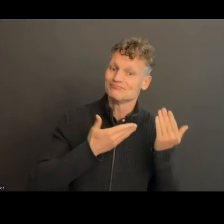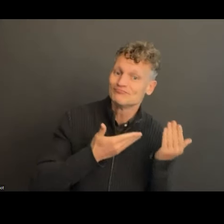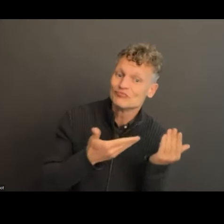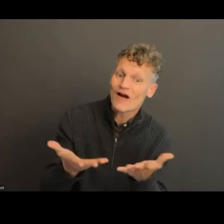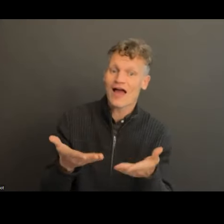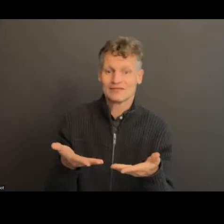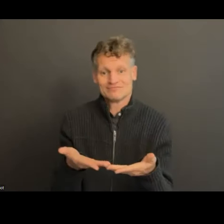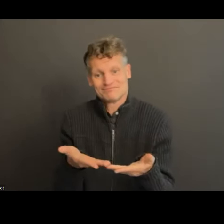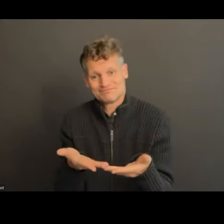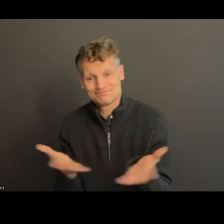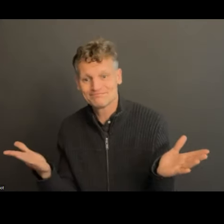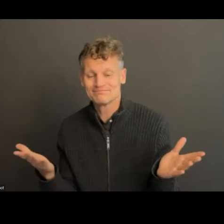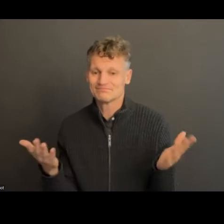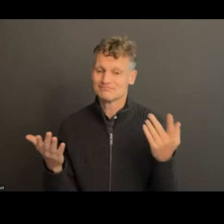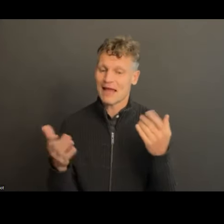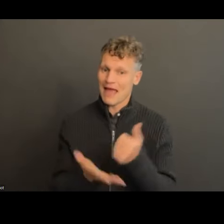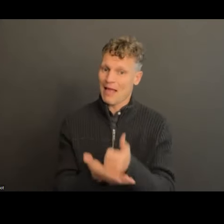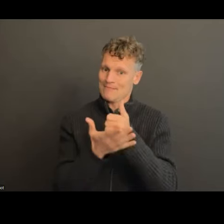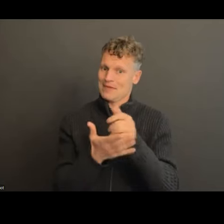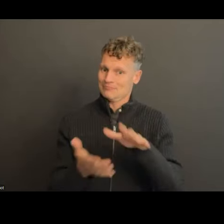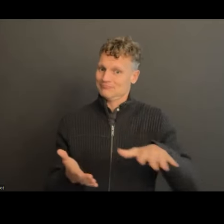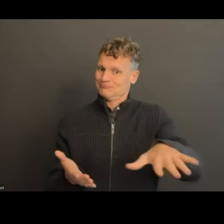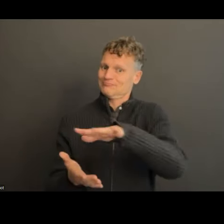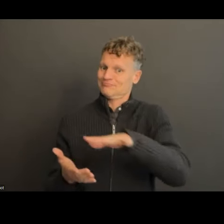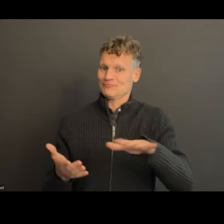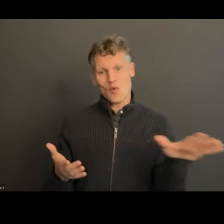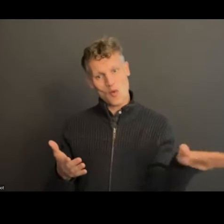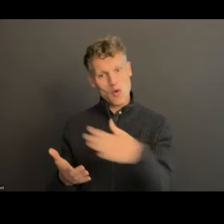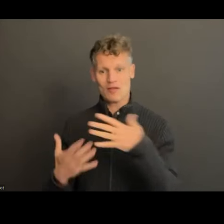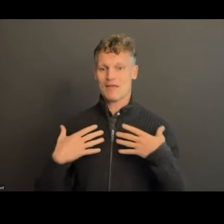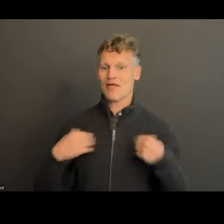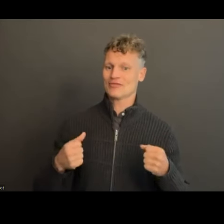population view. Thank you.